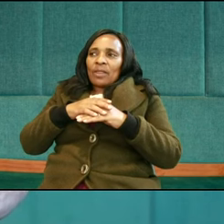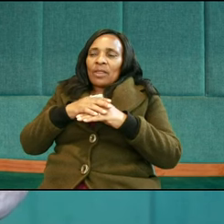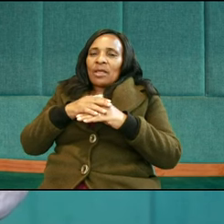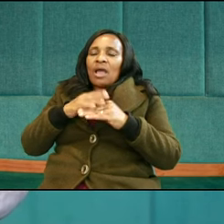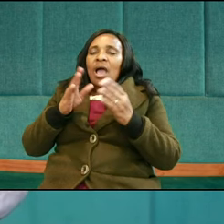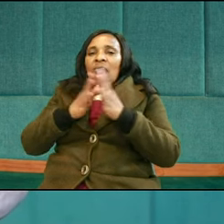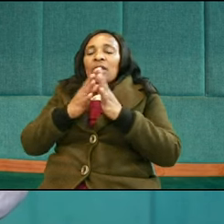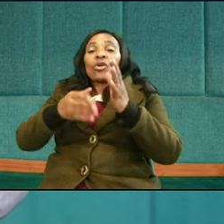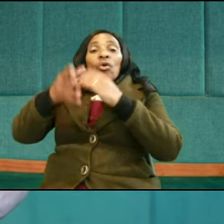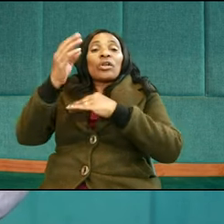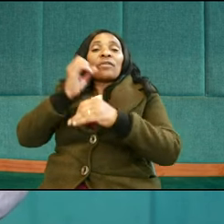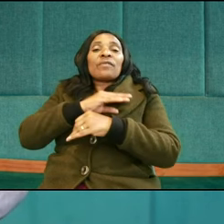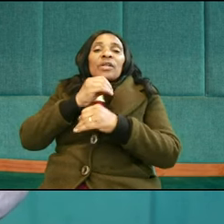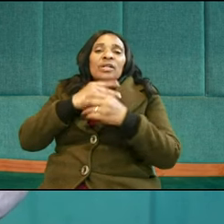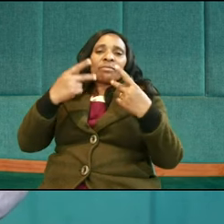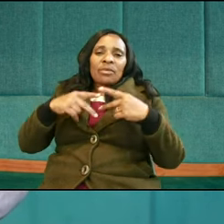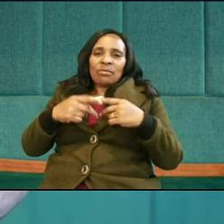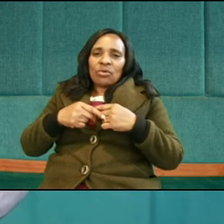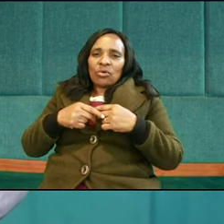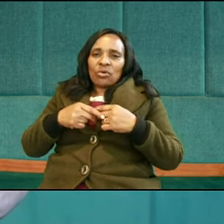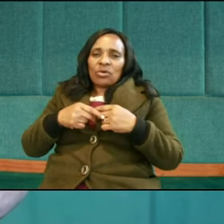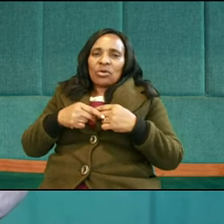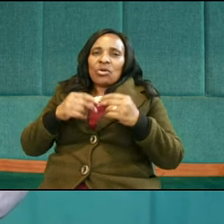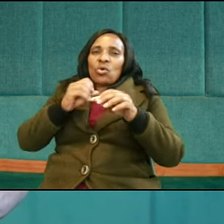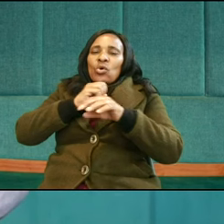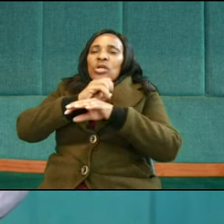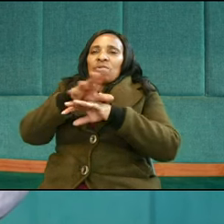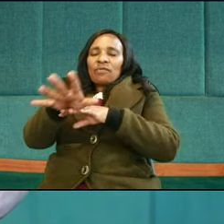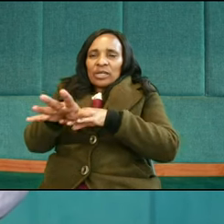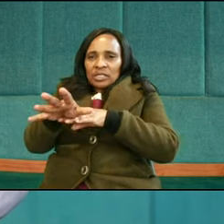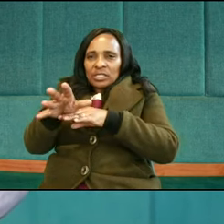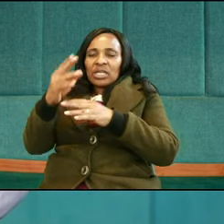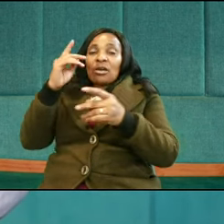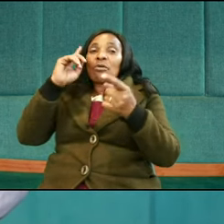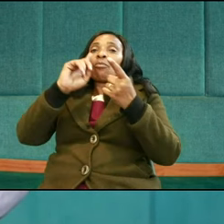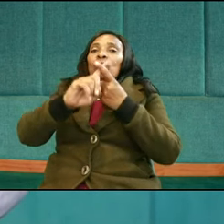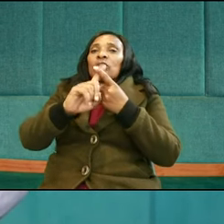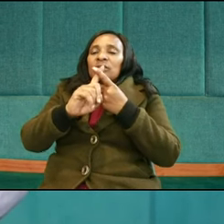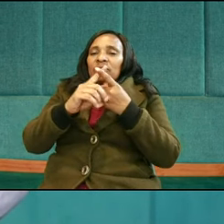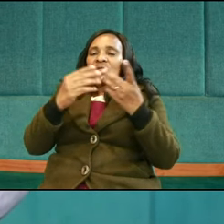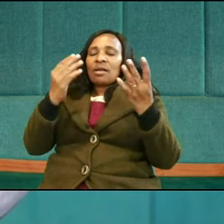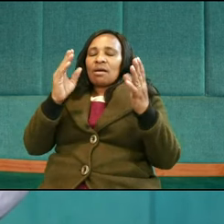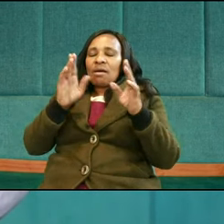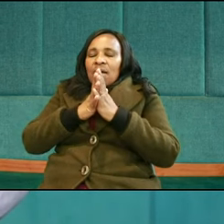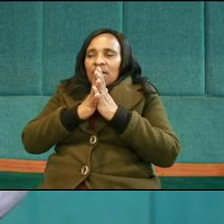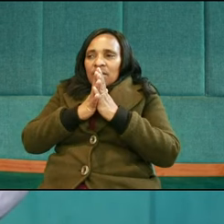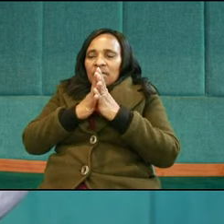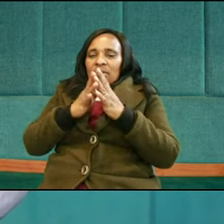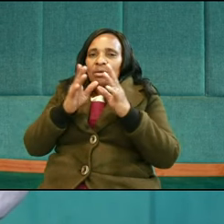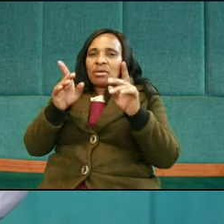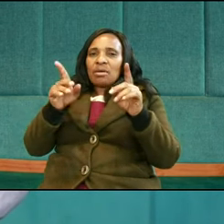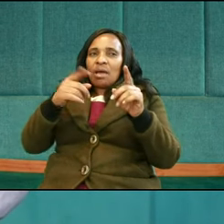God-fearing people, we are influenced positively. And also,